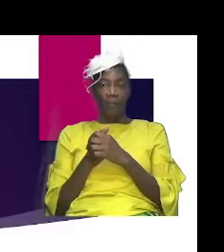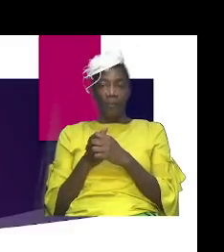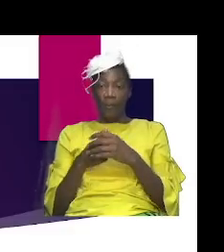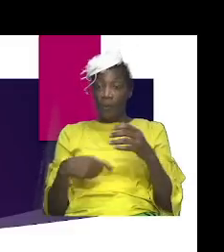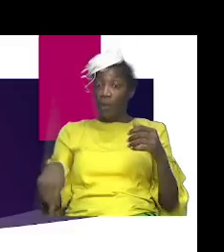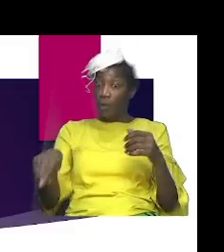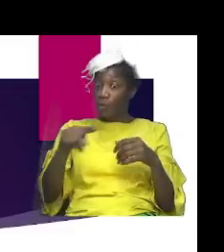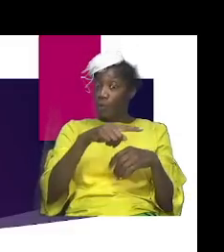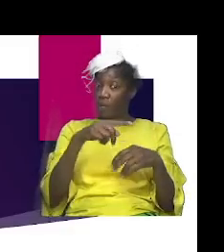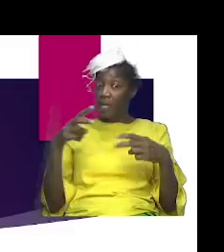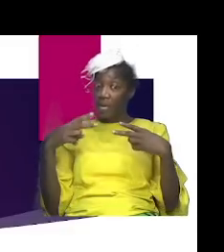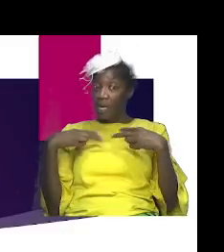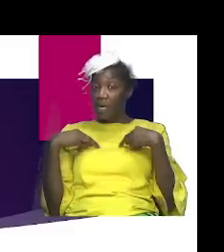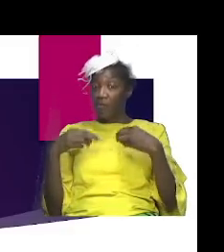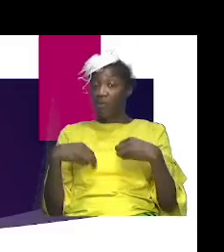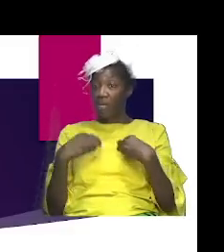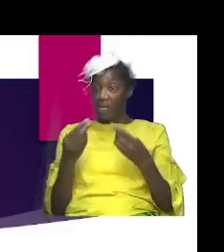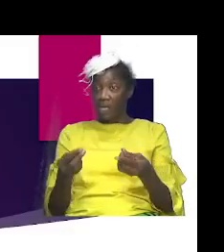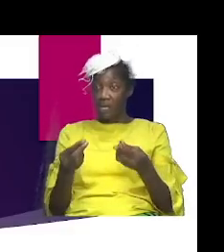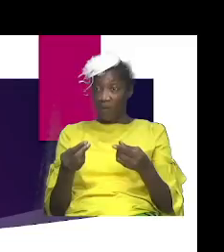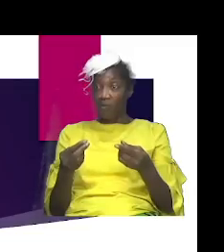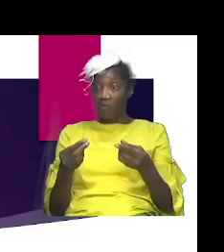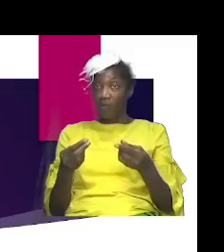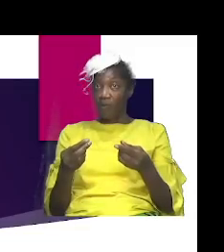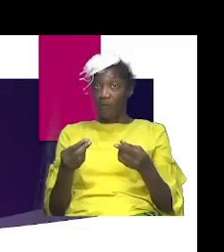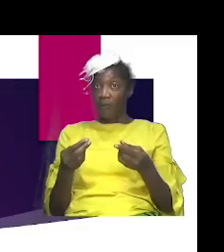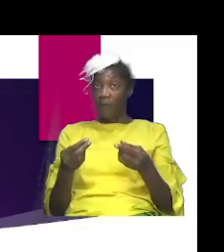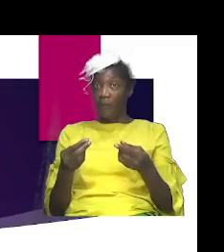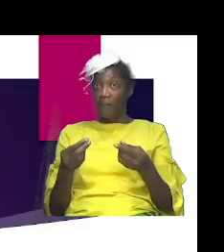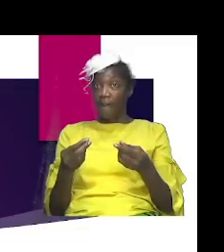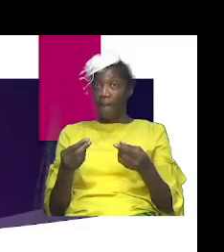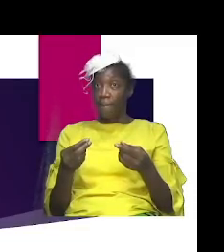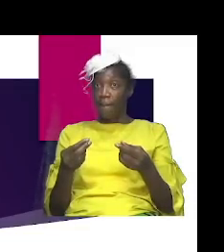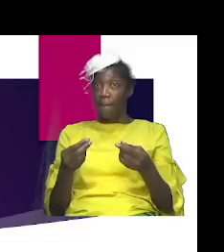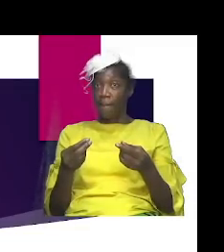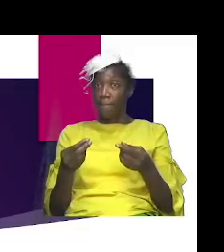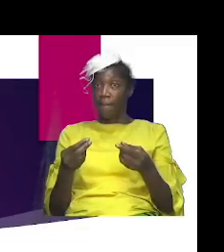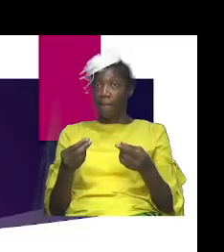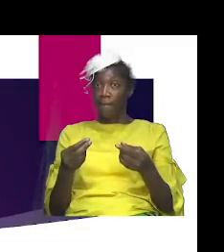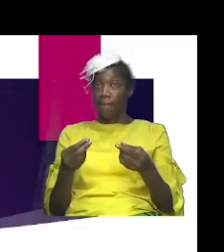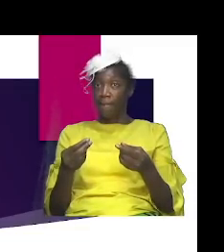to have to give an account, yes,